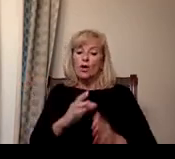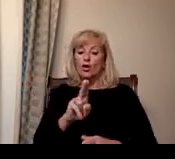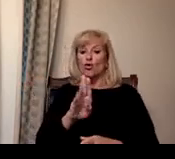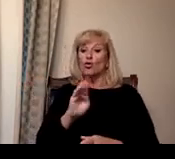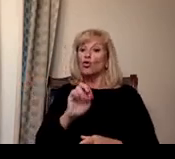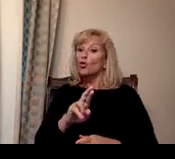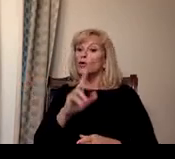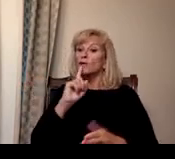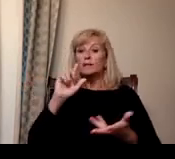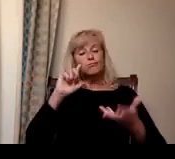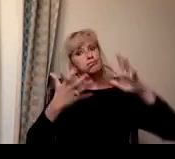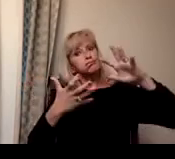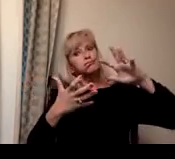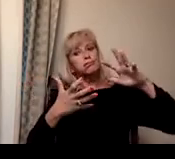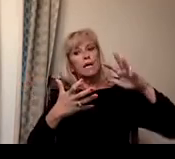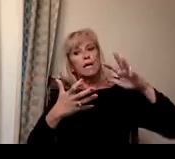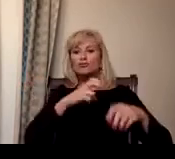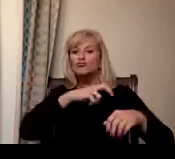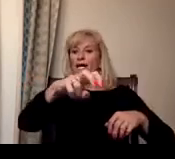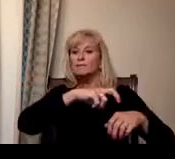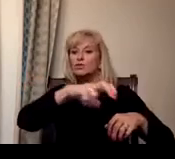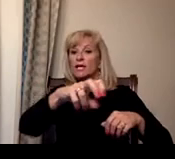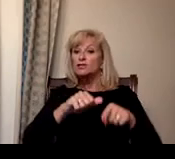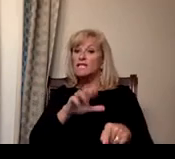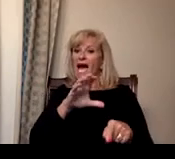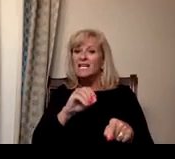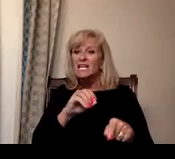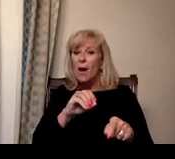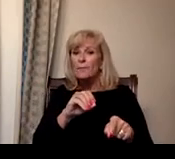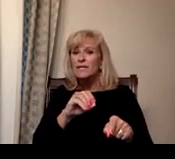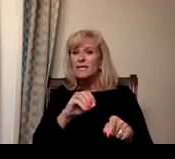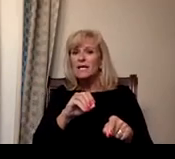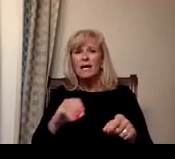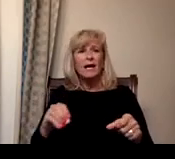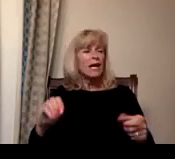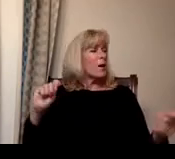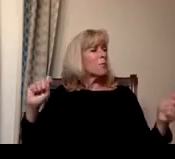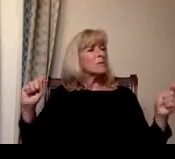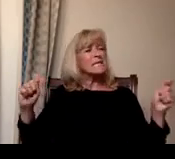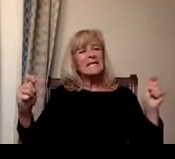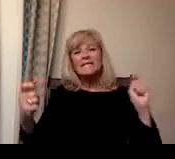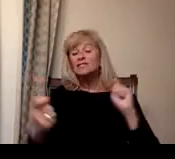industry. They're a company that came in and completely changed the way people,